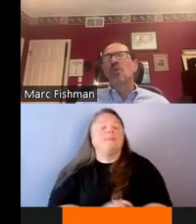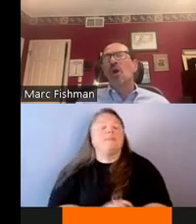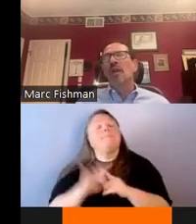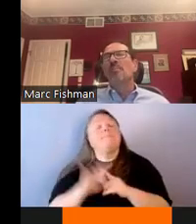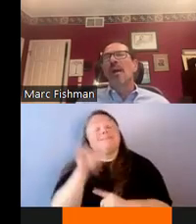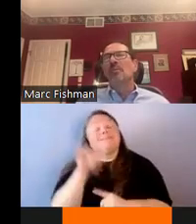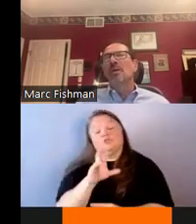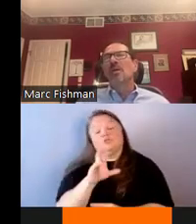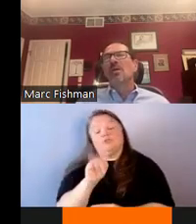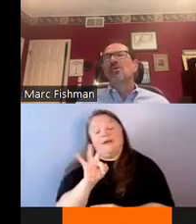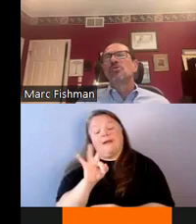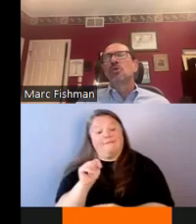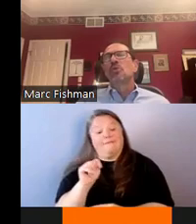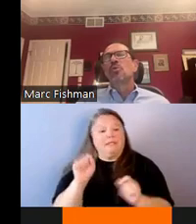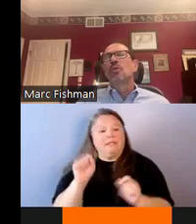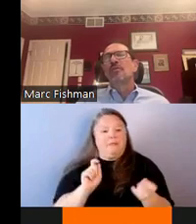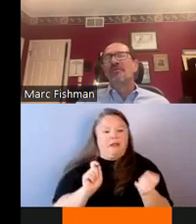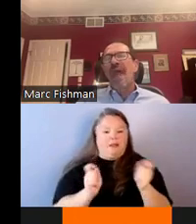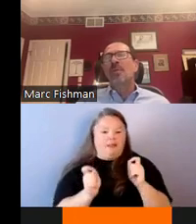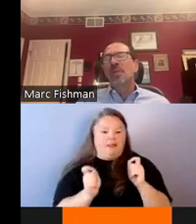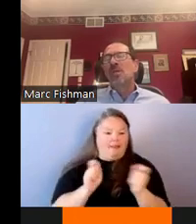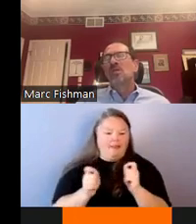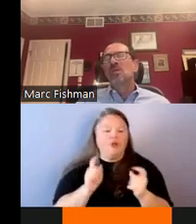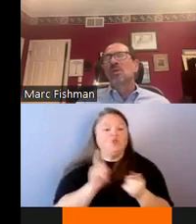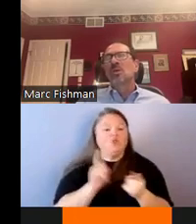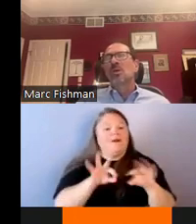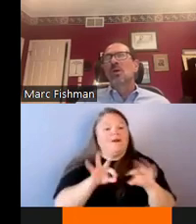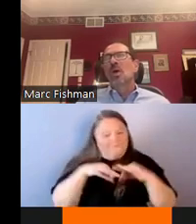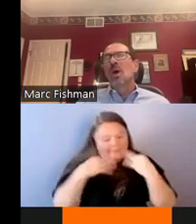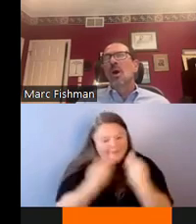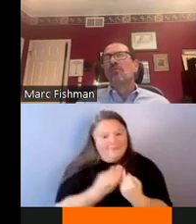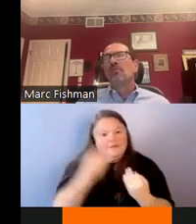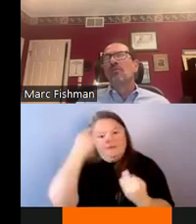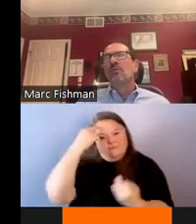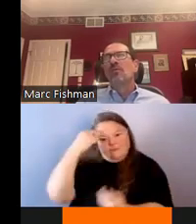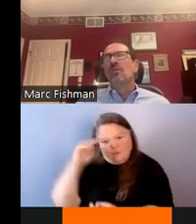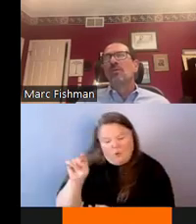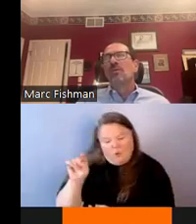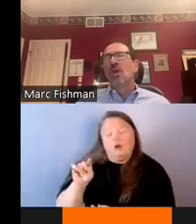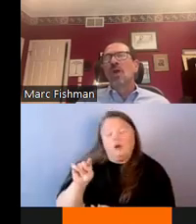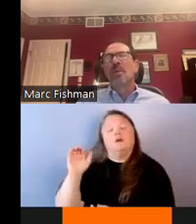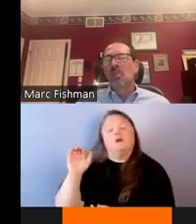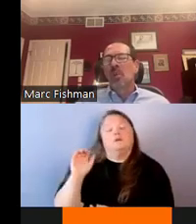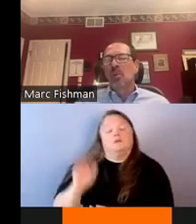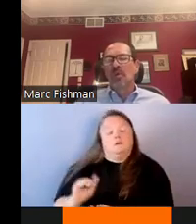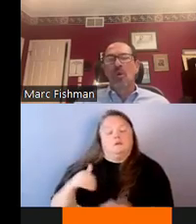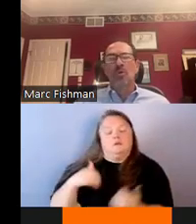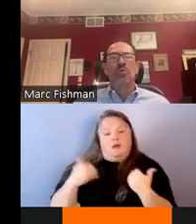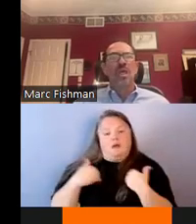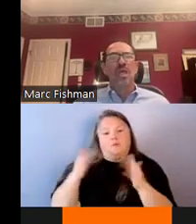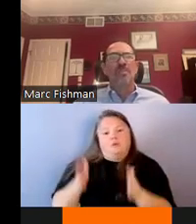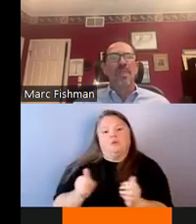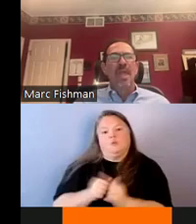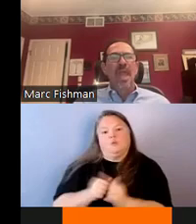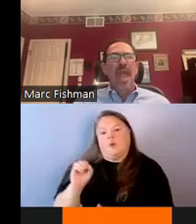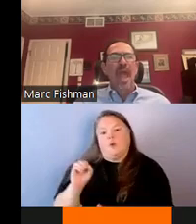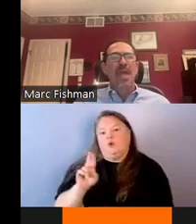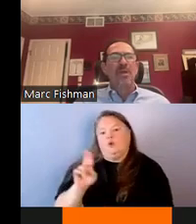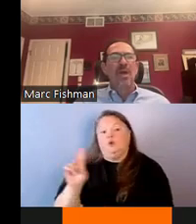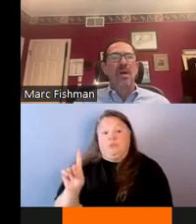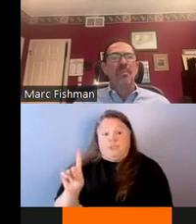just as I've been talking about, to the families of young people with